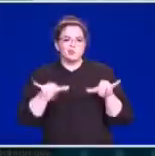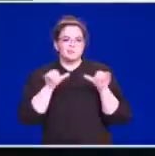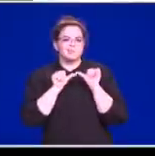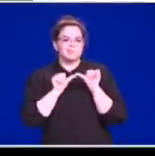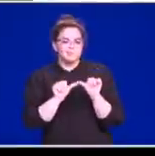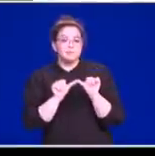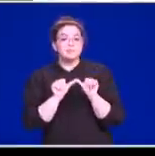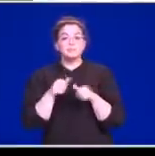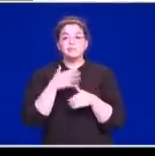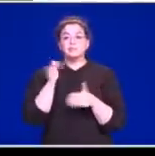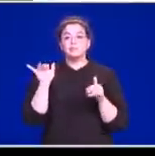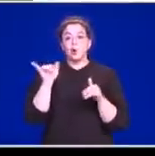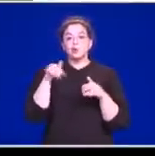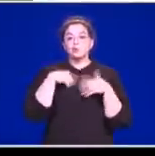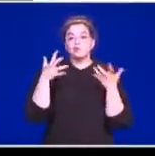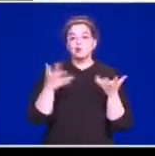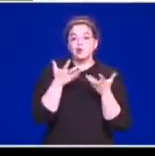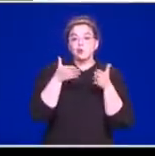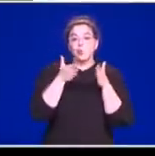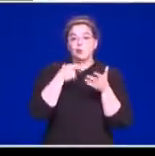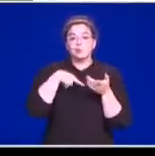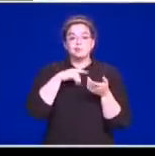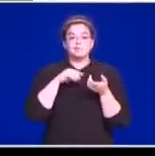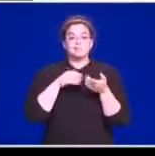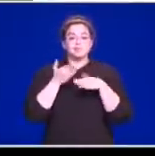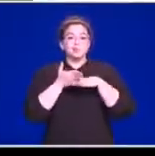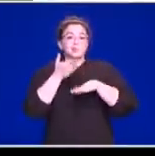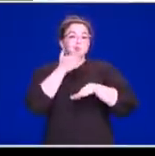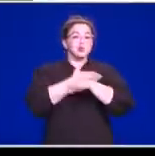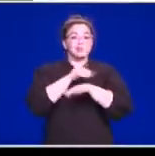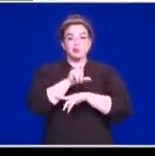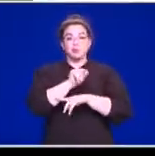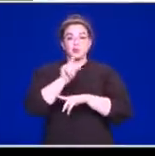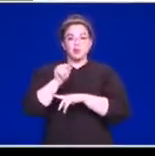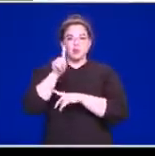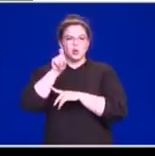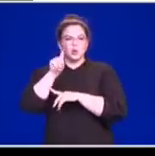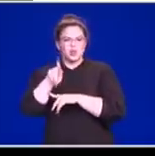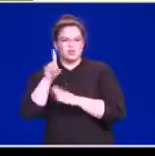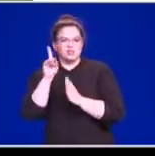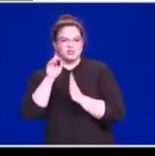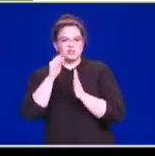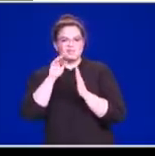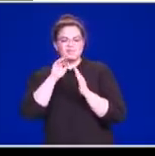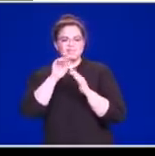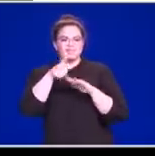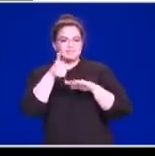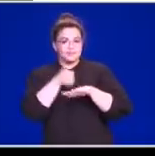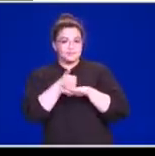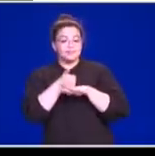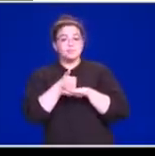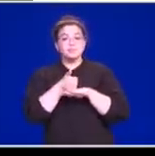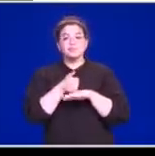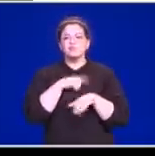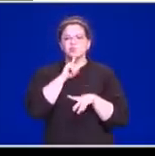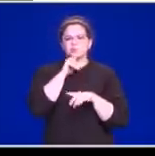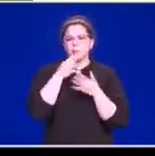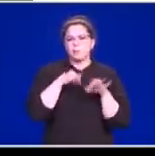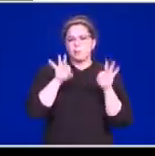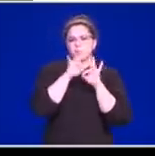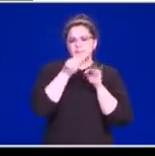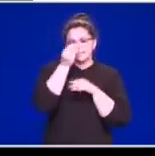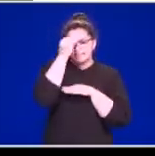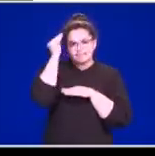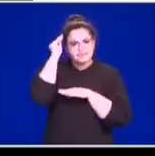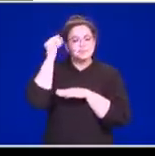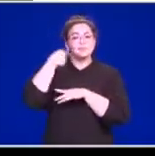encouraged by the ways in which we've been able to make improvements to the 2020 question designs and our data processing and our coding. It's really important to keep in mind that